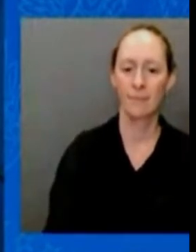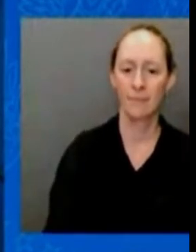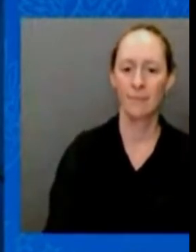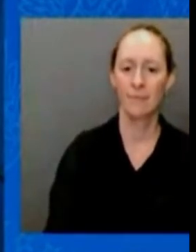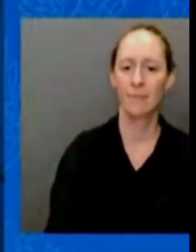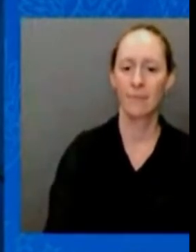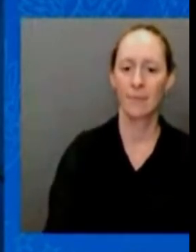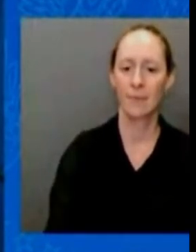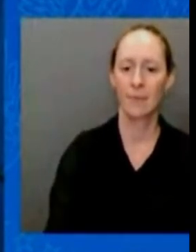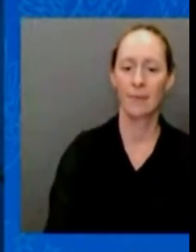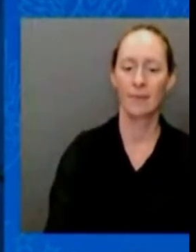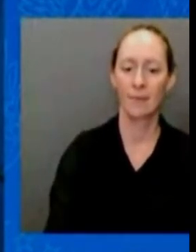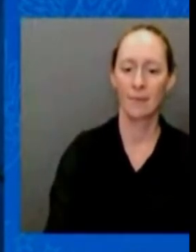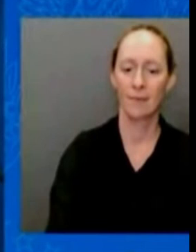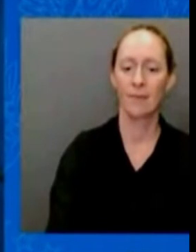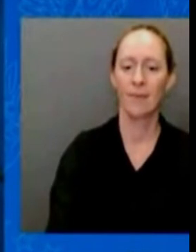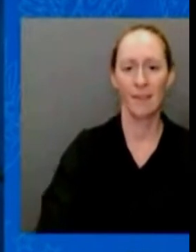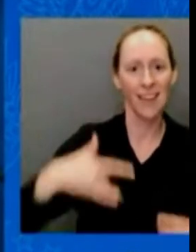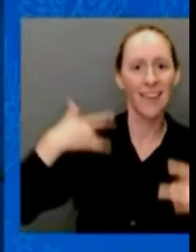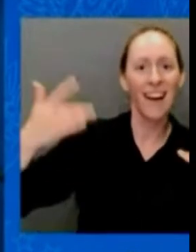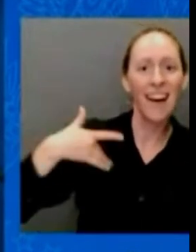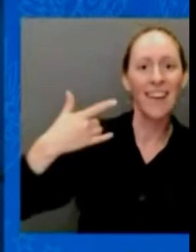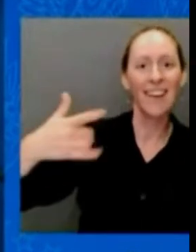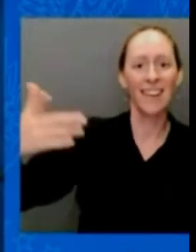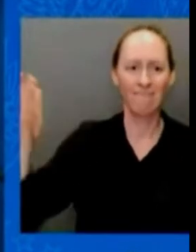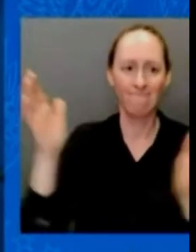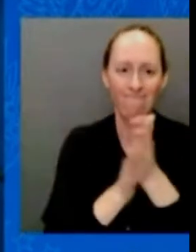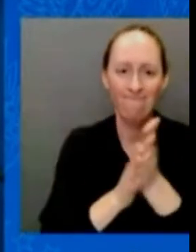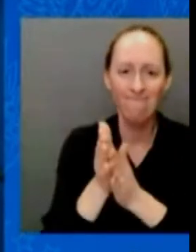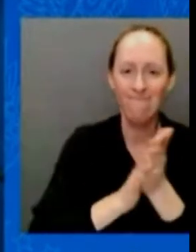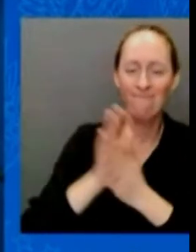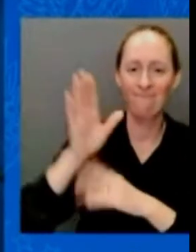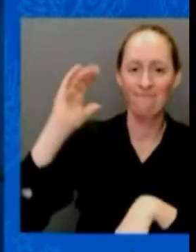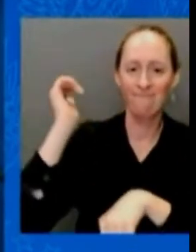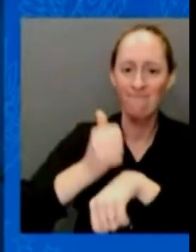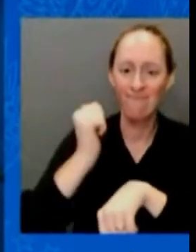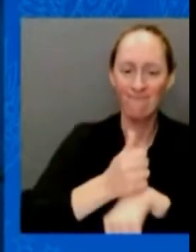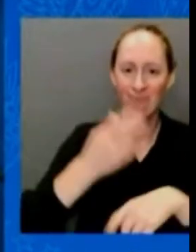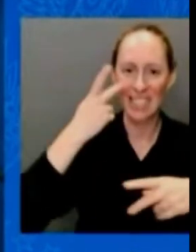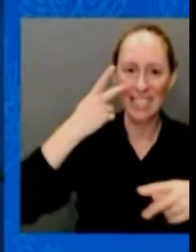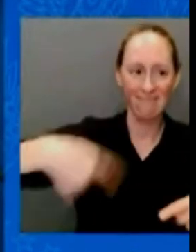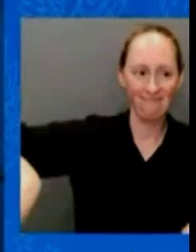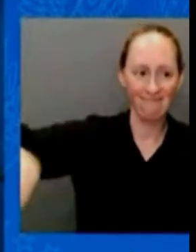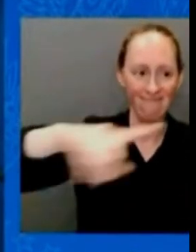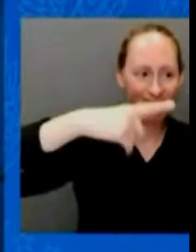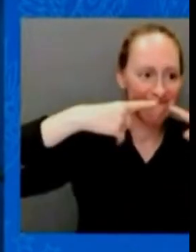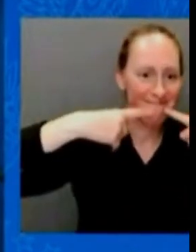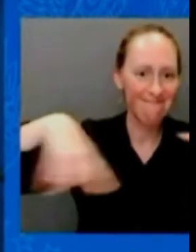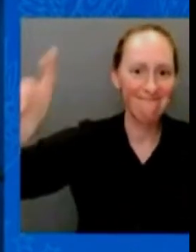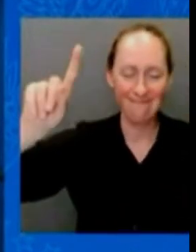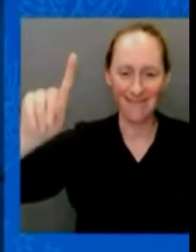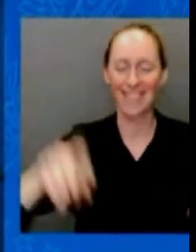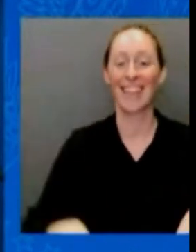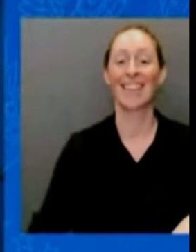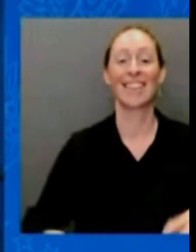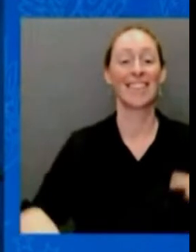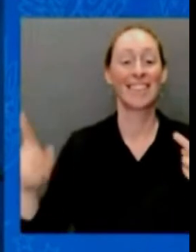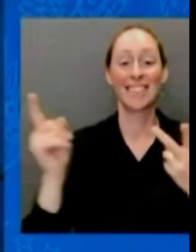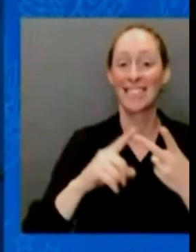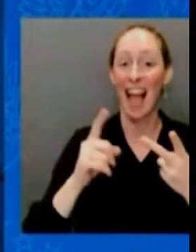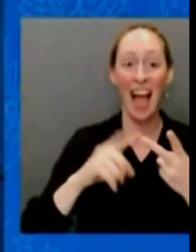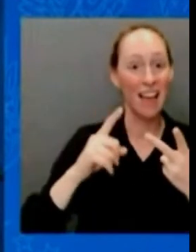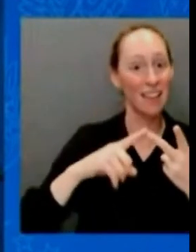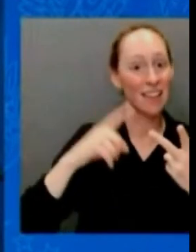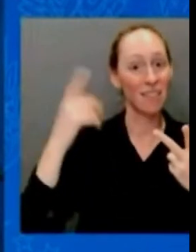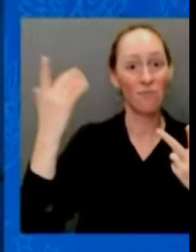want to be part of this success. The second reason this matters so much is national security. I sit on the Intelligence Committee and I sit on the